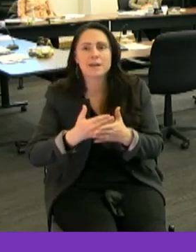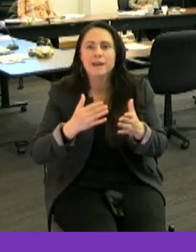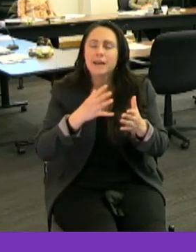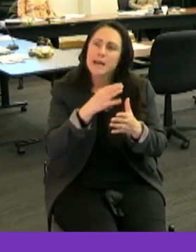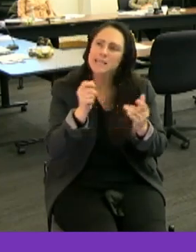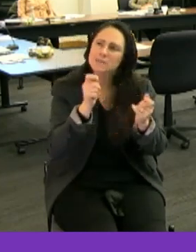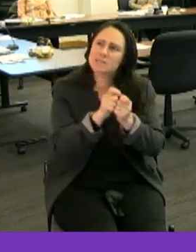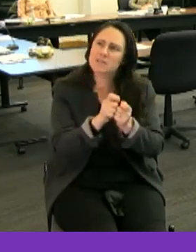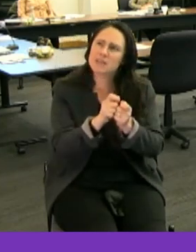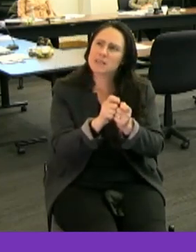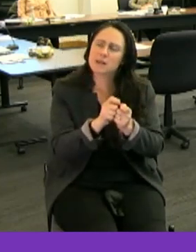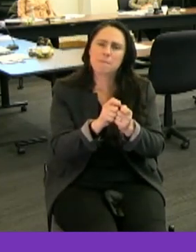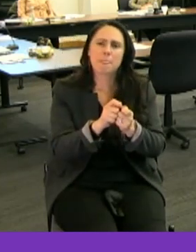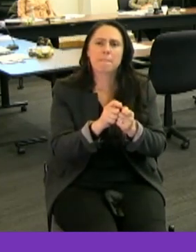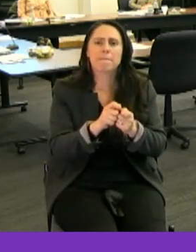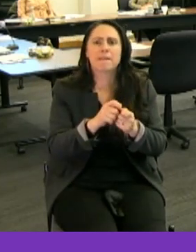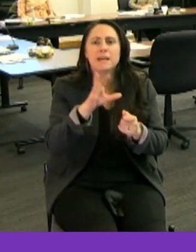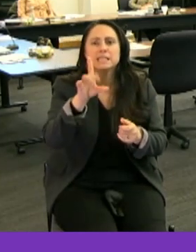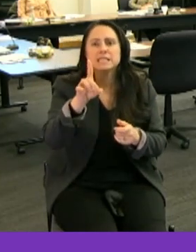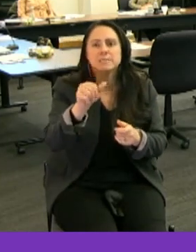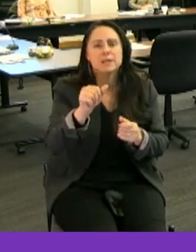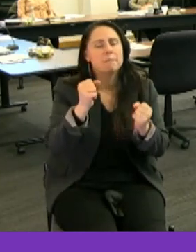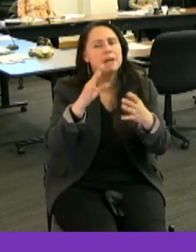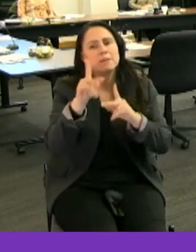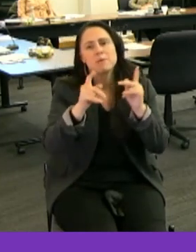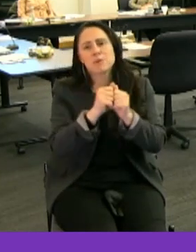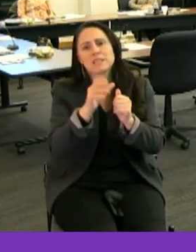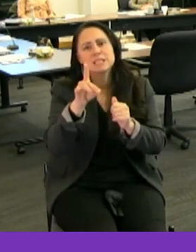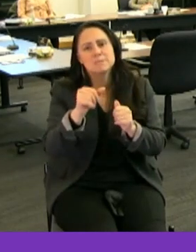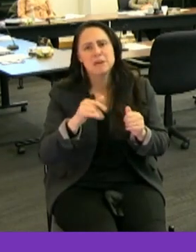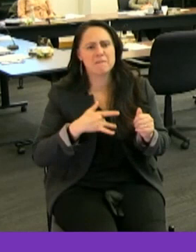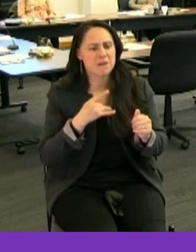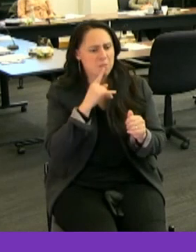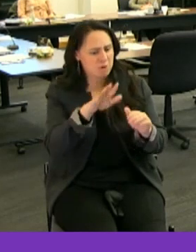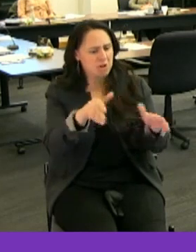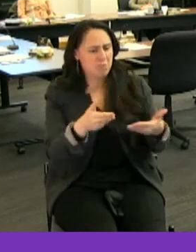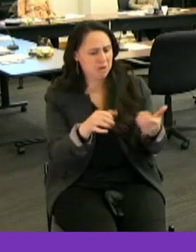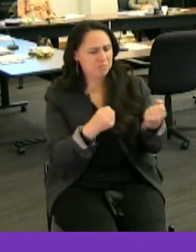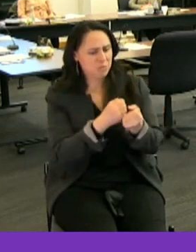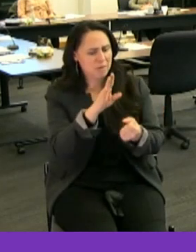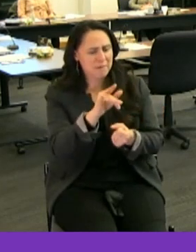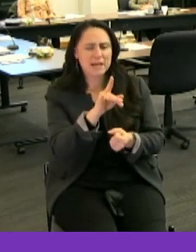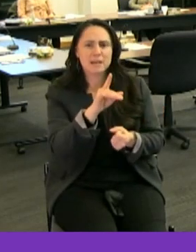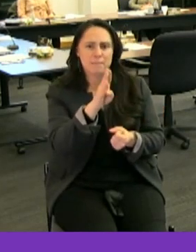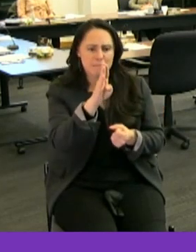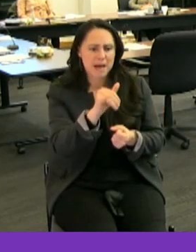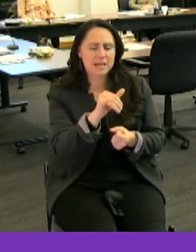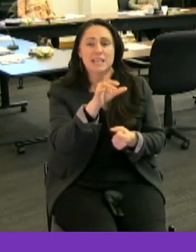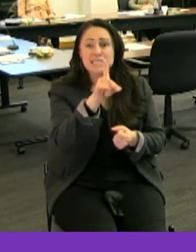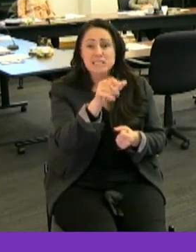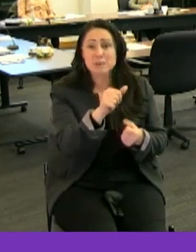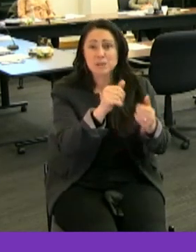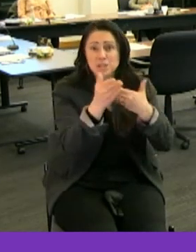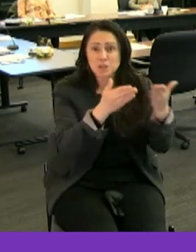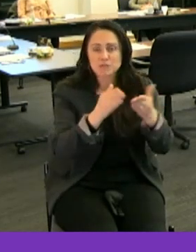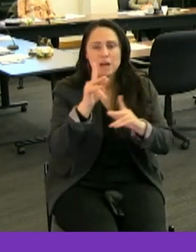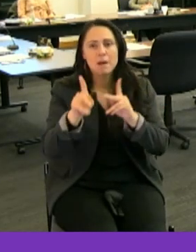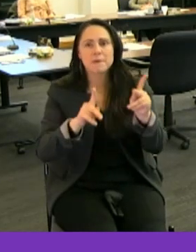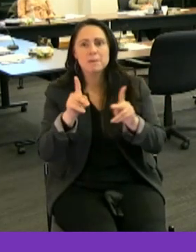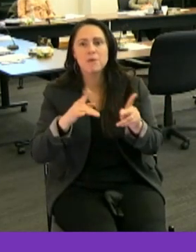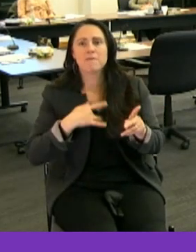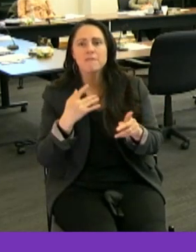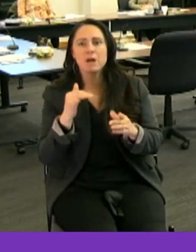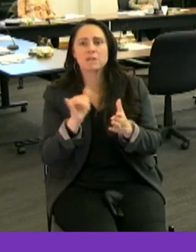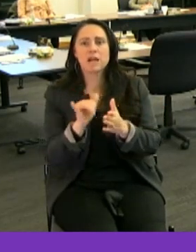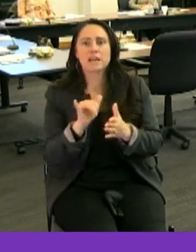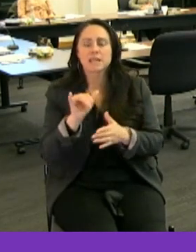found were disabilities. A lot of people with disabilities felt pretty welcomed and supported by disability services. People felt that